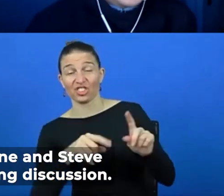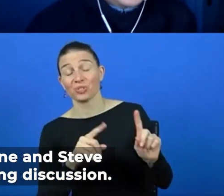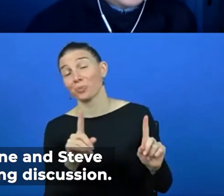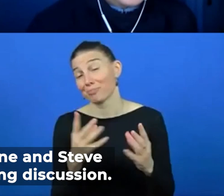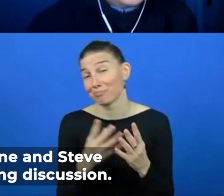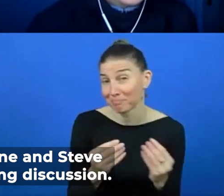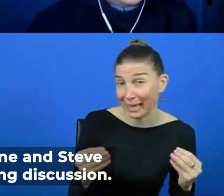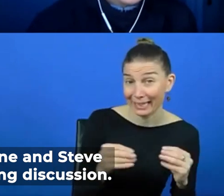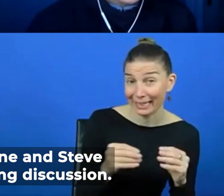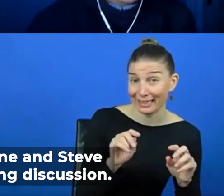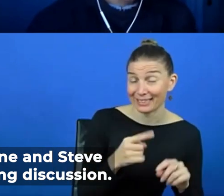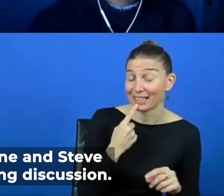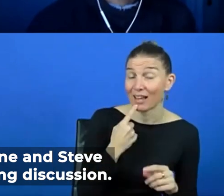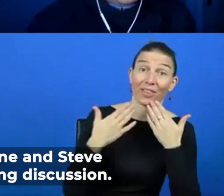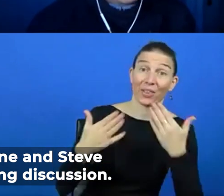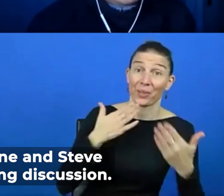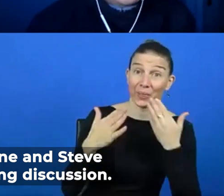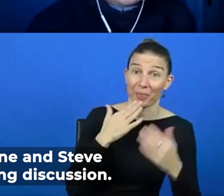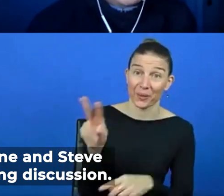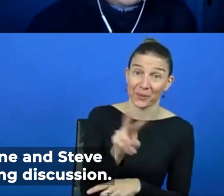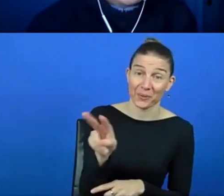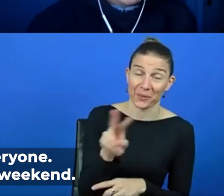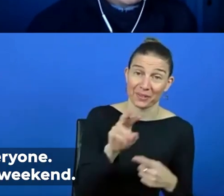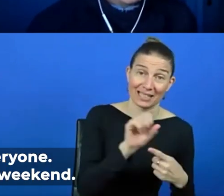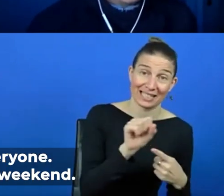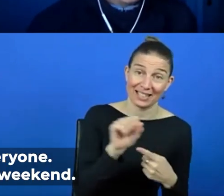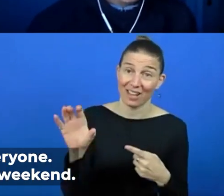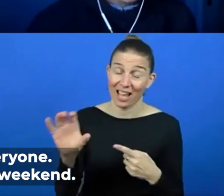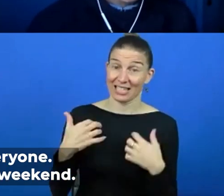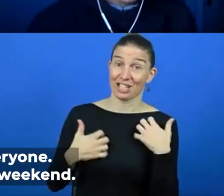thanking both Caroline and Steve for the really interesting